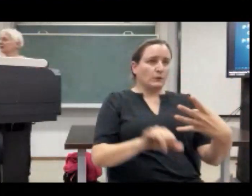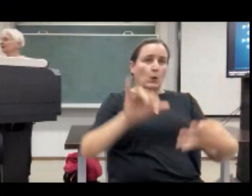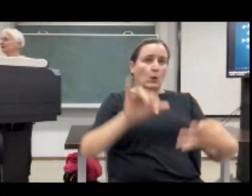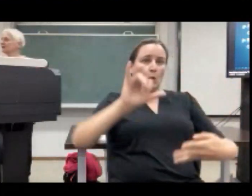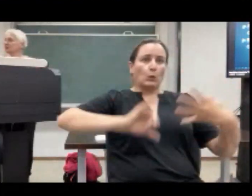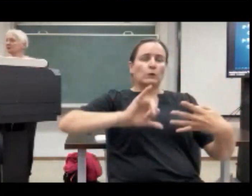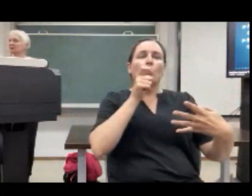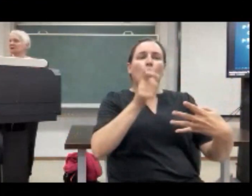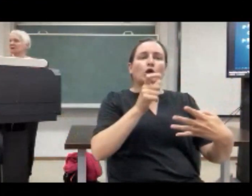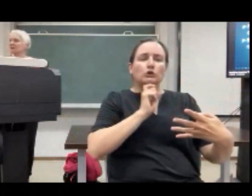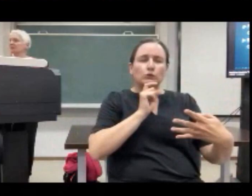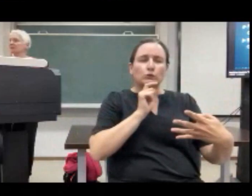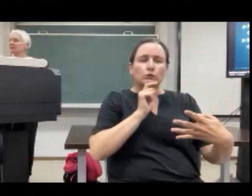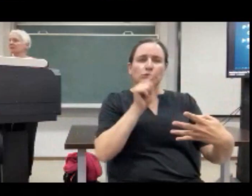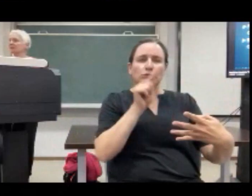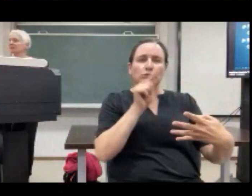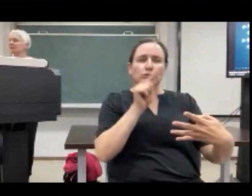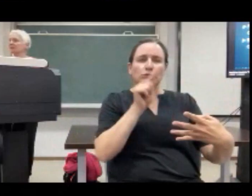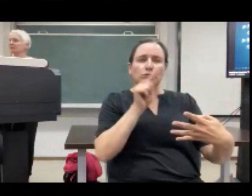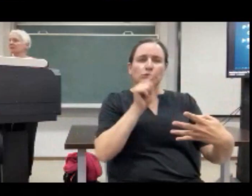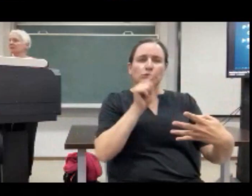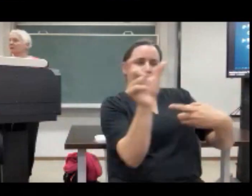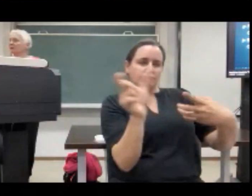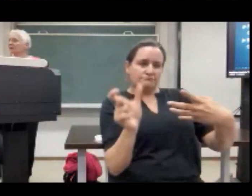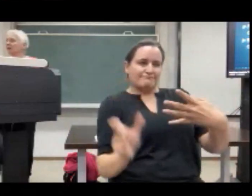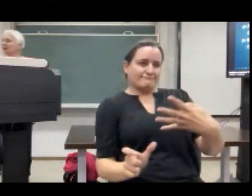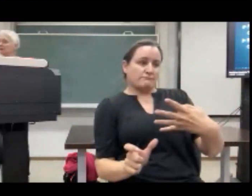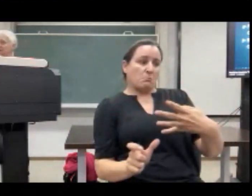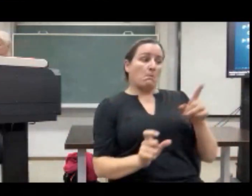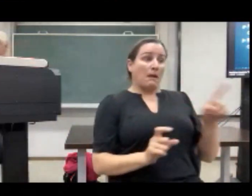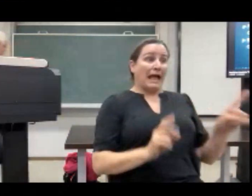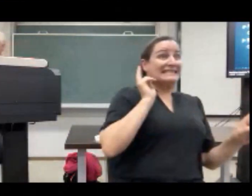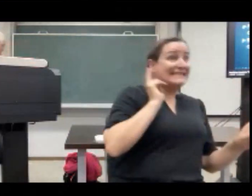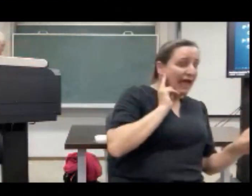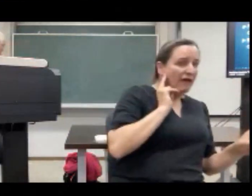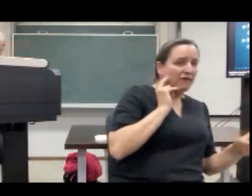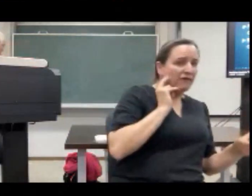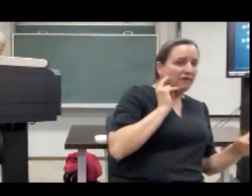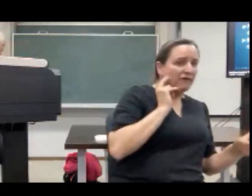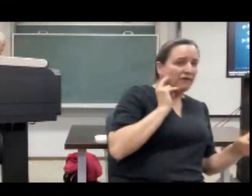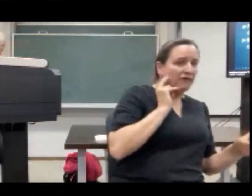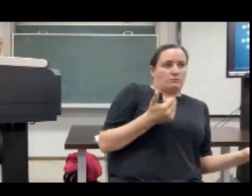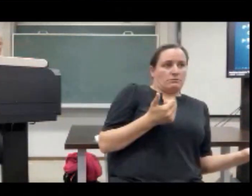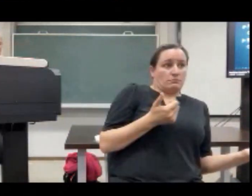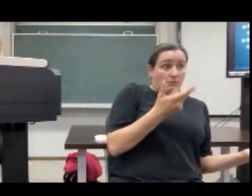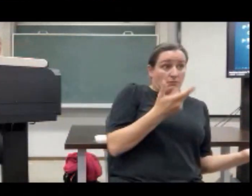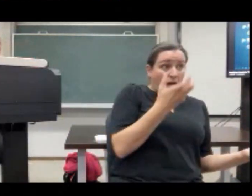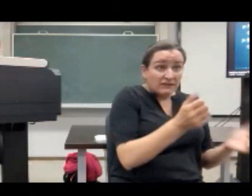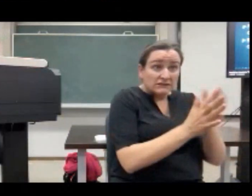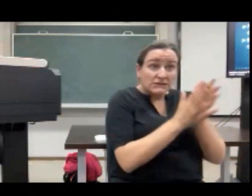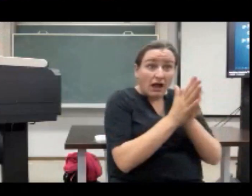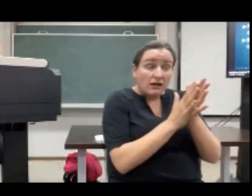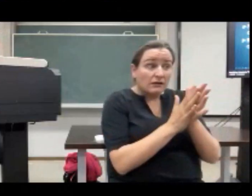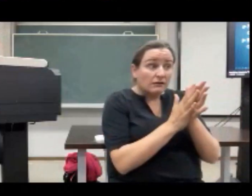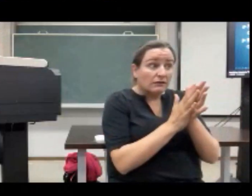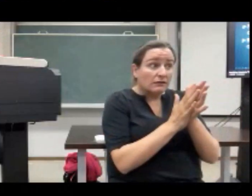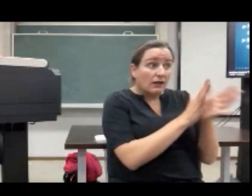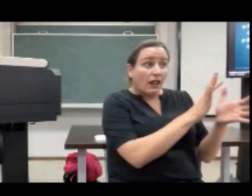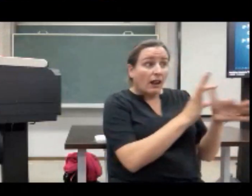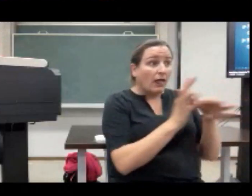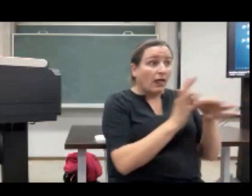for any sign language or with deaf people. So we just do not know if there are particular signs which will